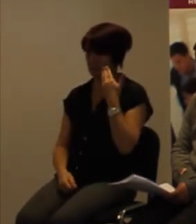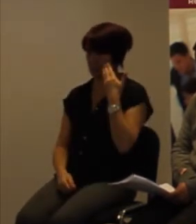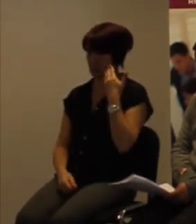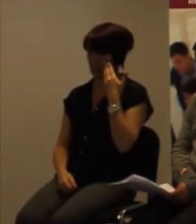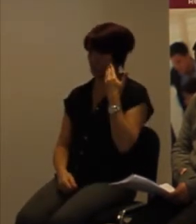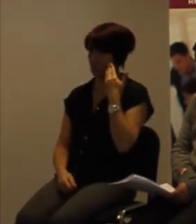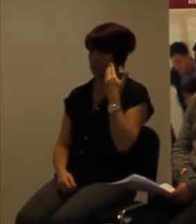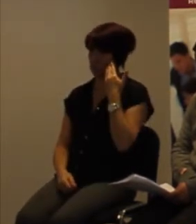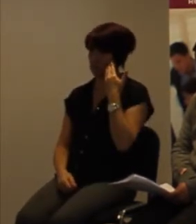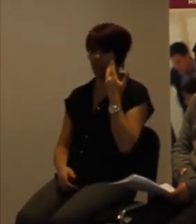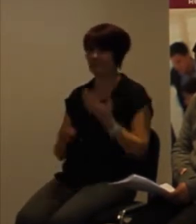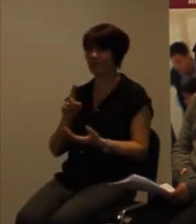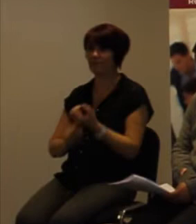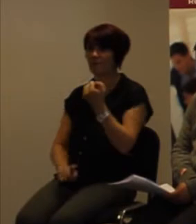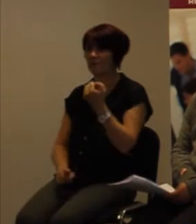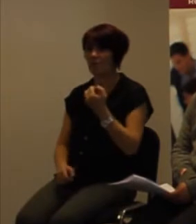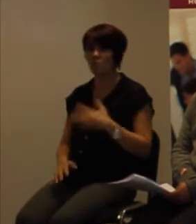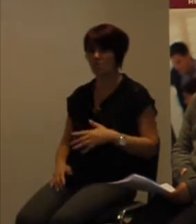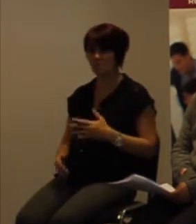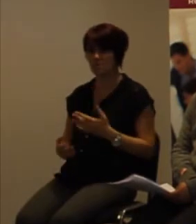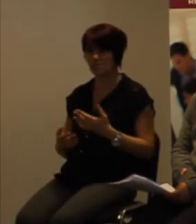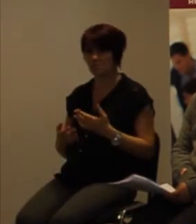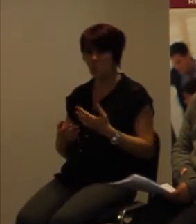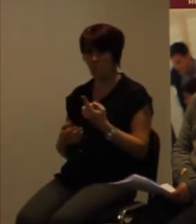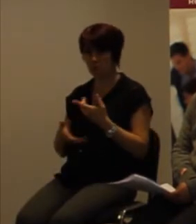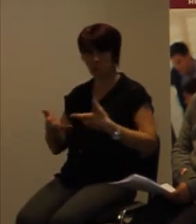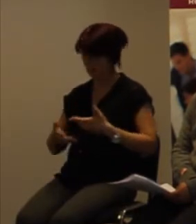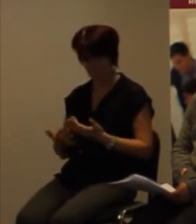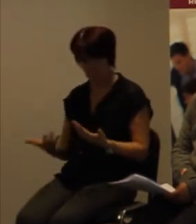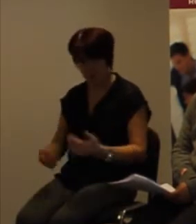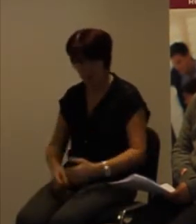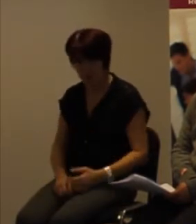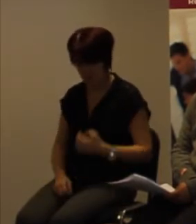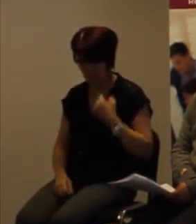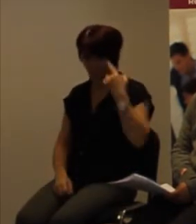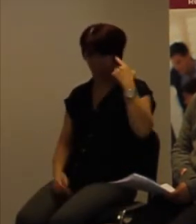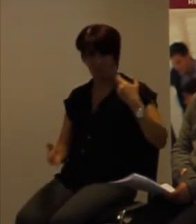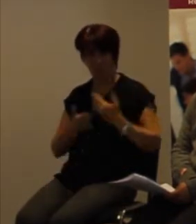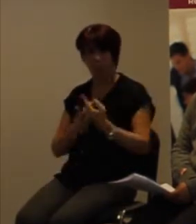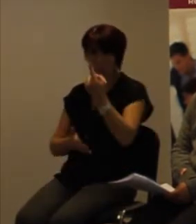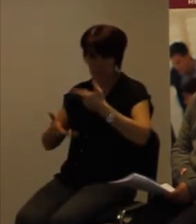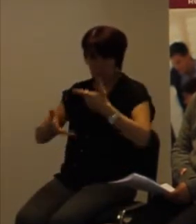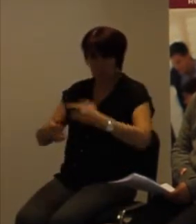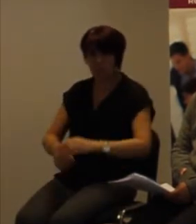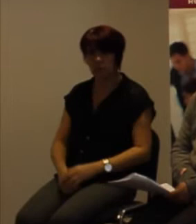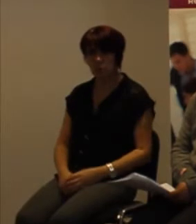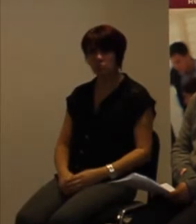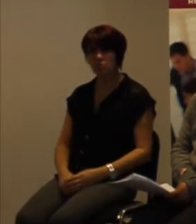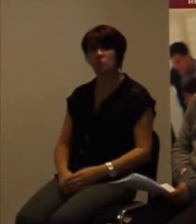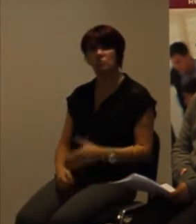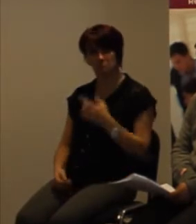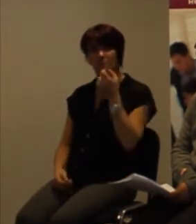aware there was more than one sign language, so I must confess my ignorance. I was educated in this matter,